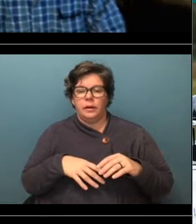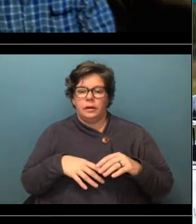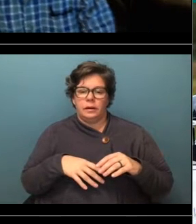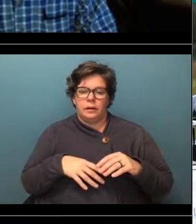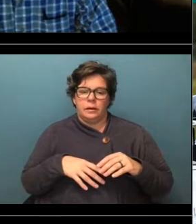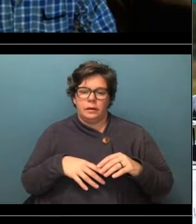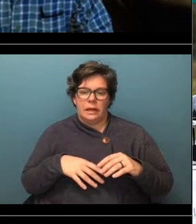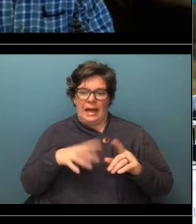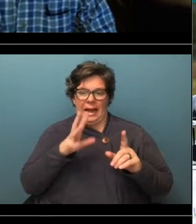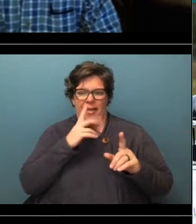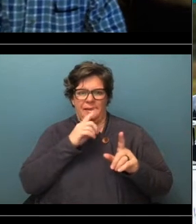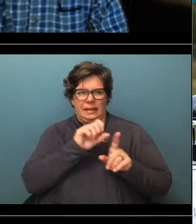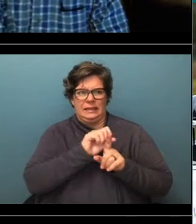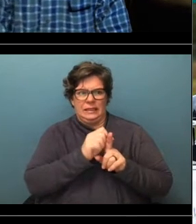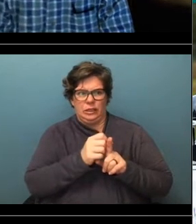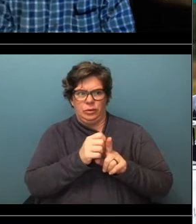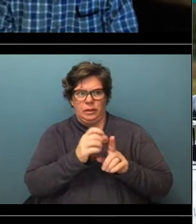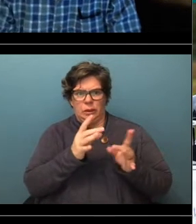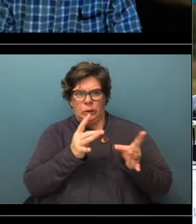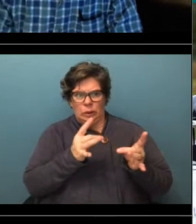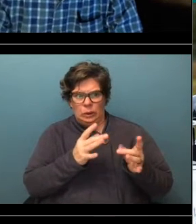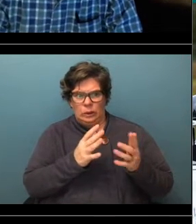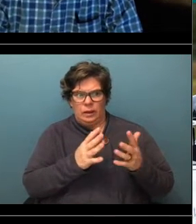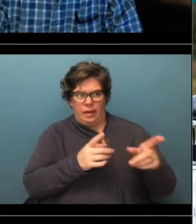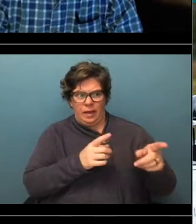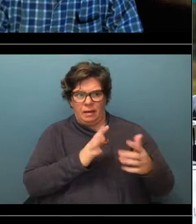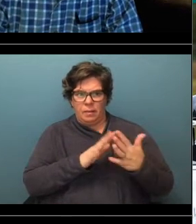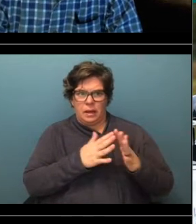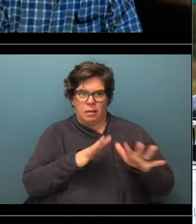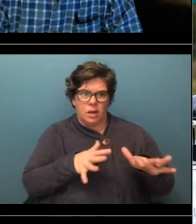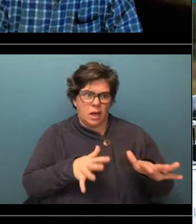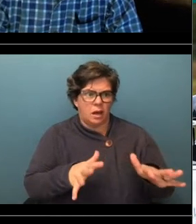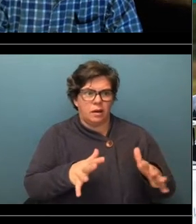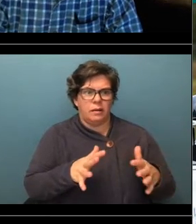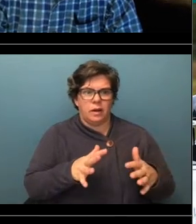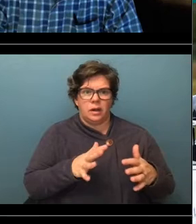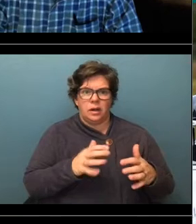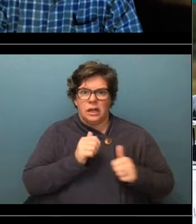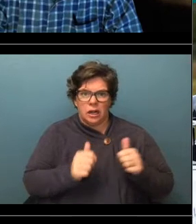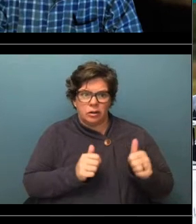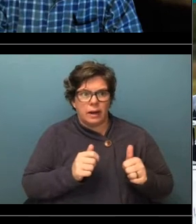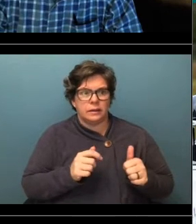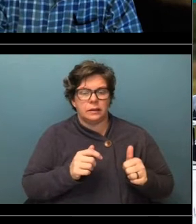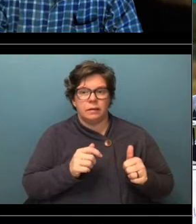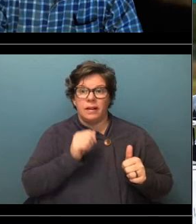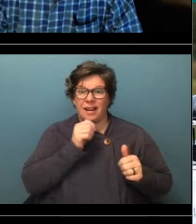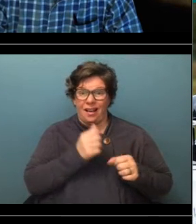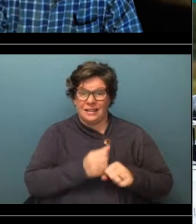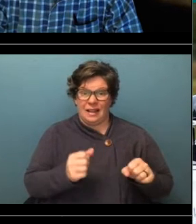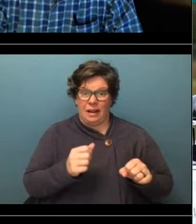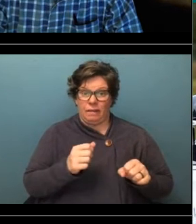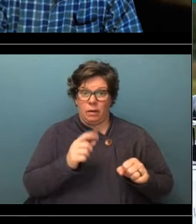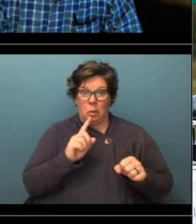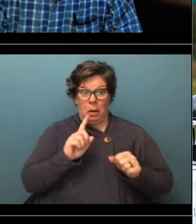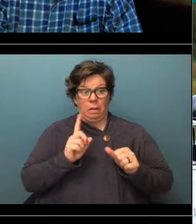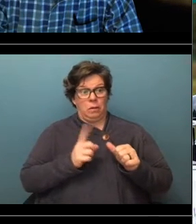becoming a little bit more aggressive or agitated or unsafe than what we initially